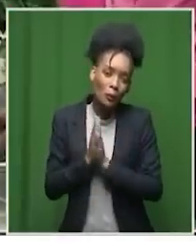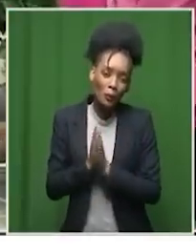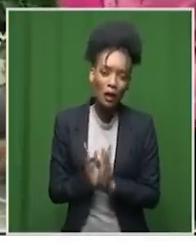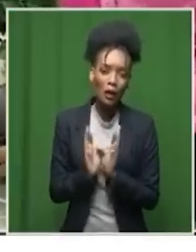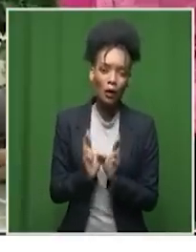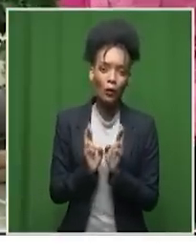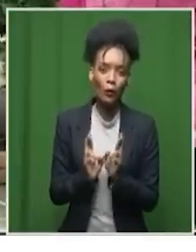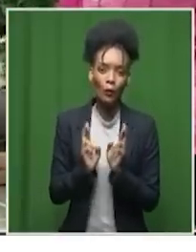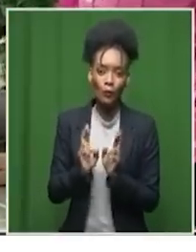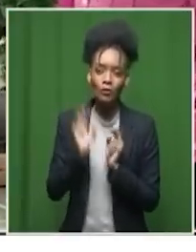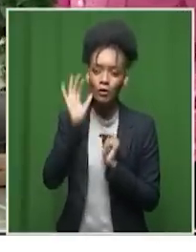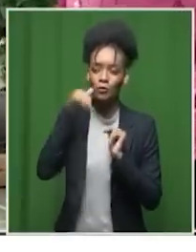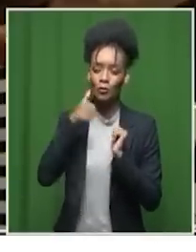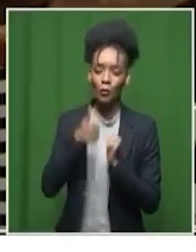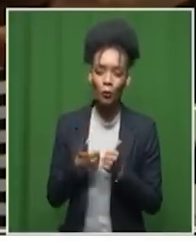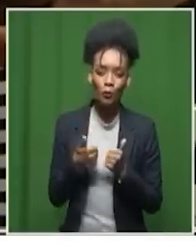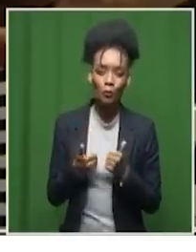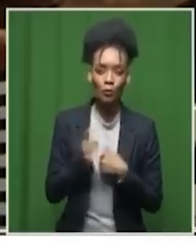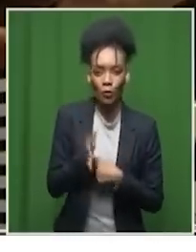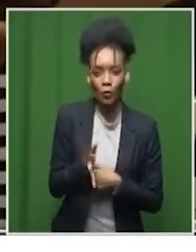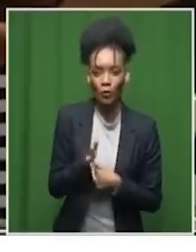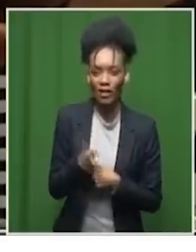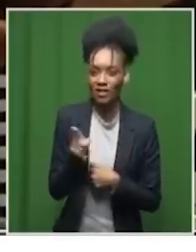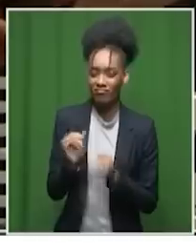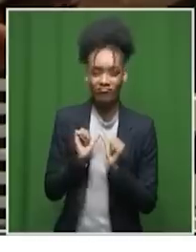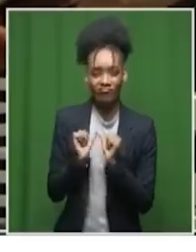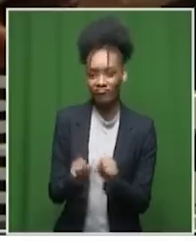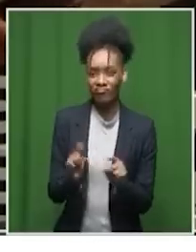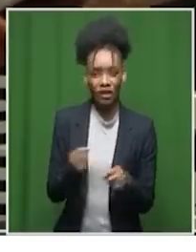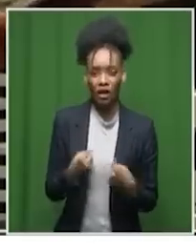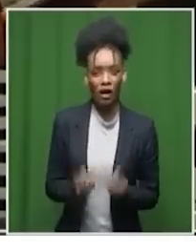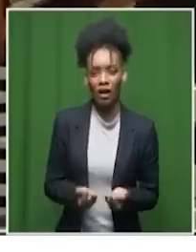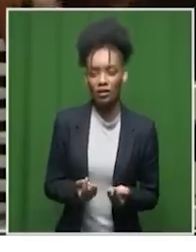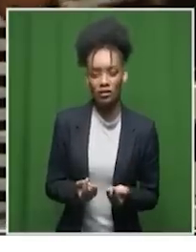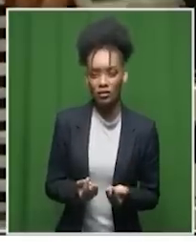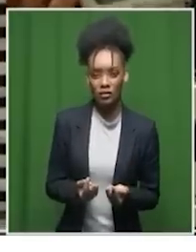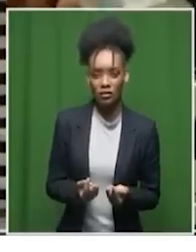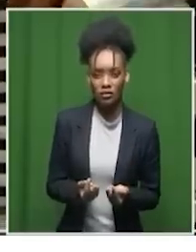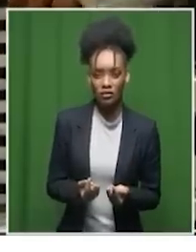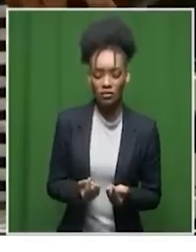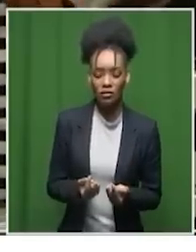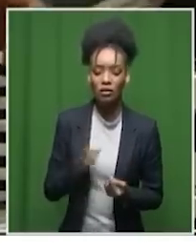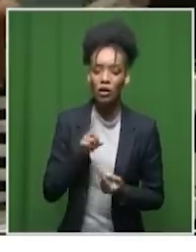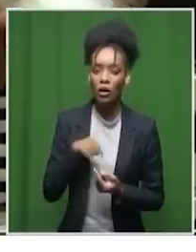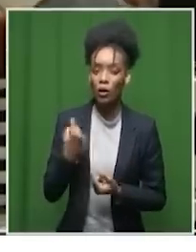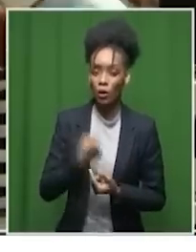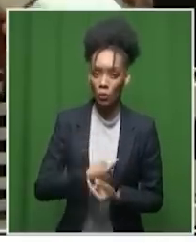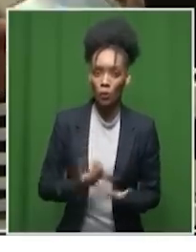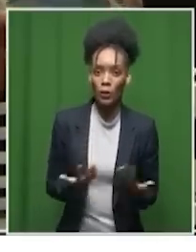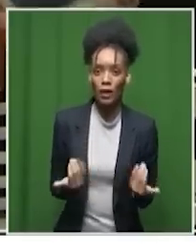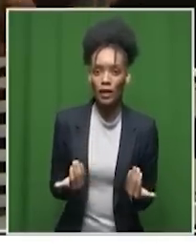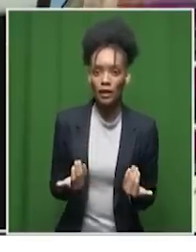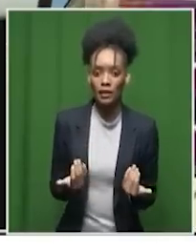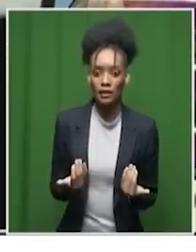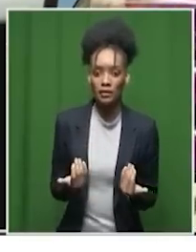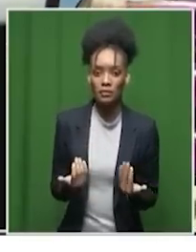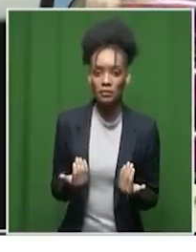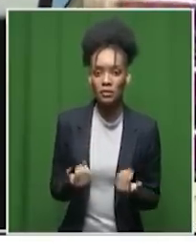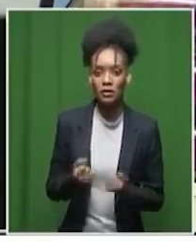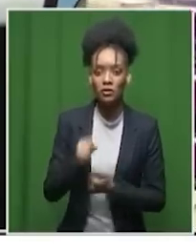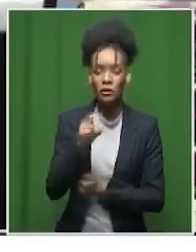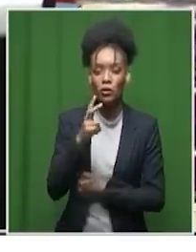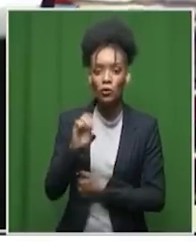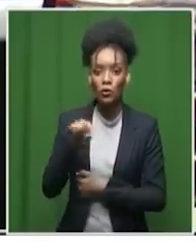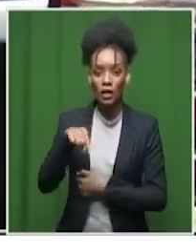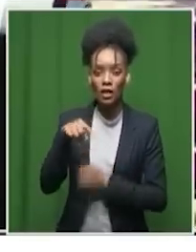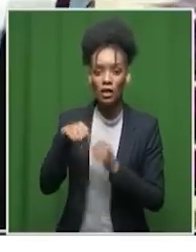day. This is unsustainable in any country in the world. We are expecting, I believe, on the 20th of this